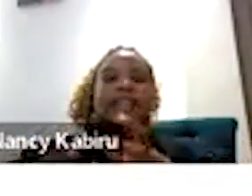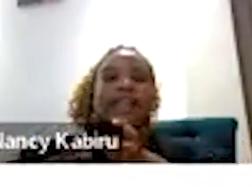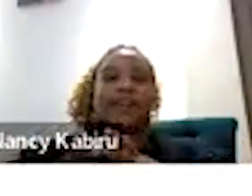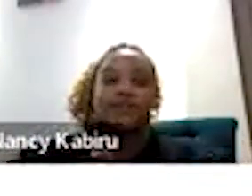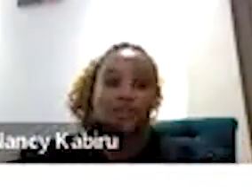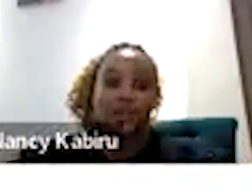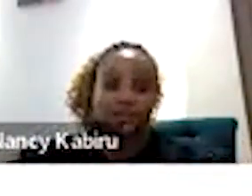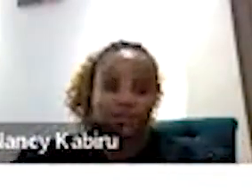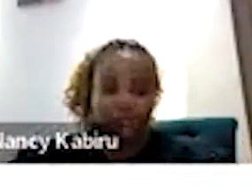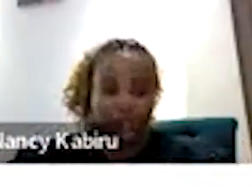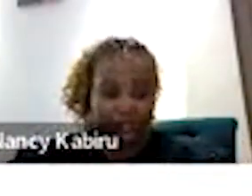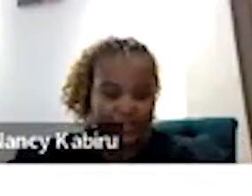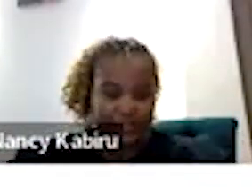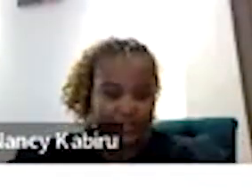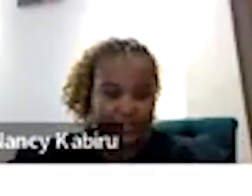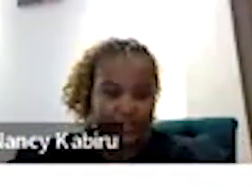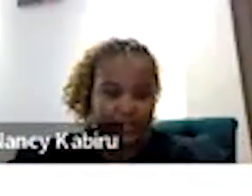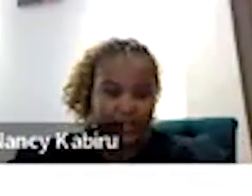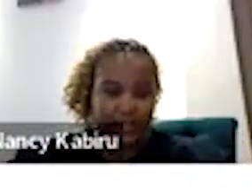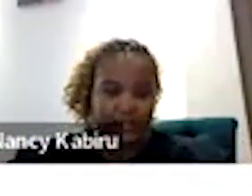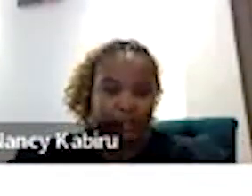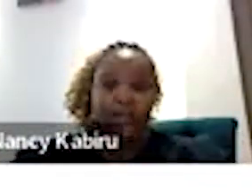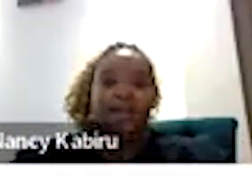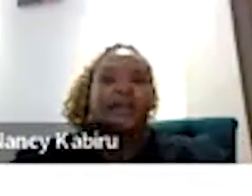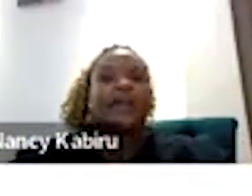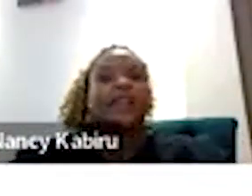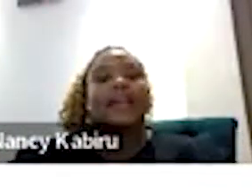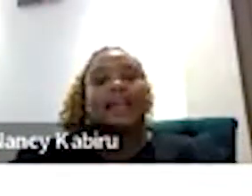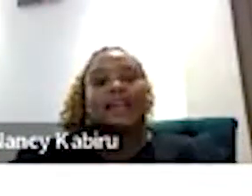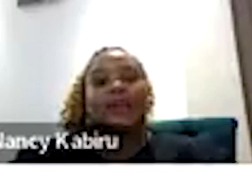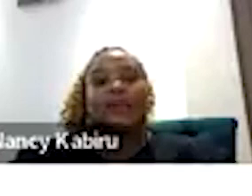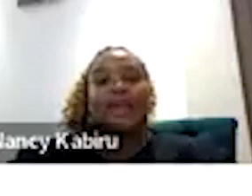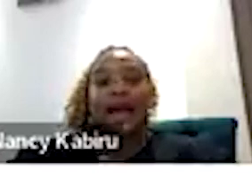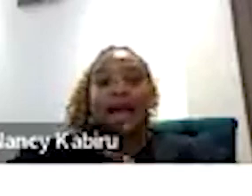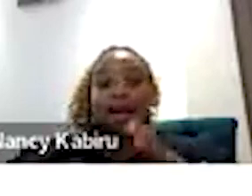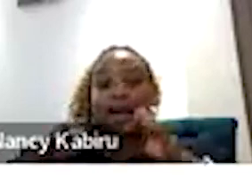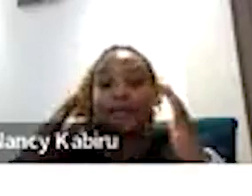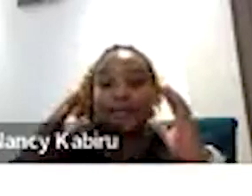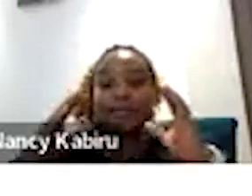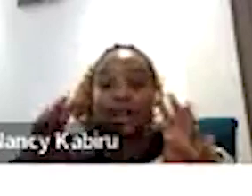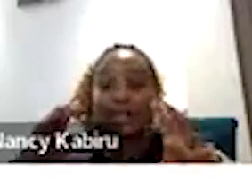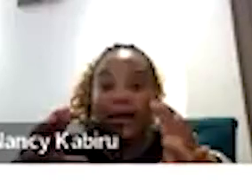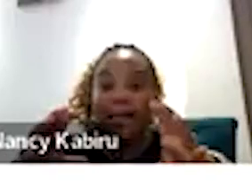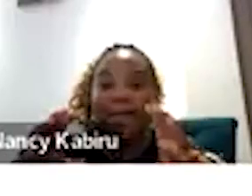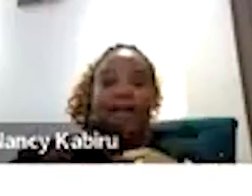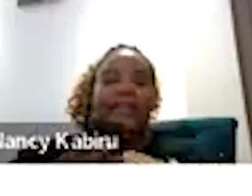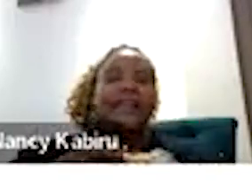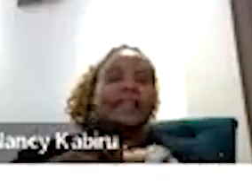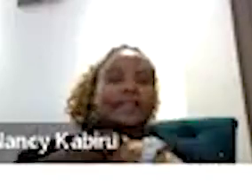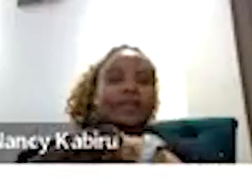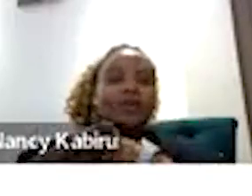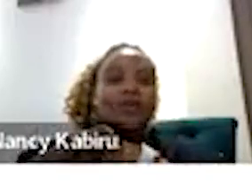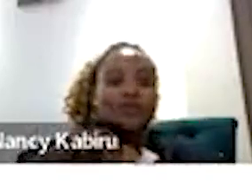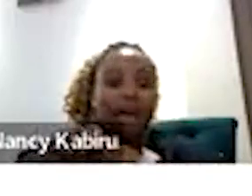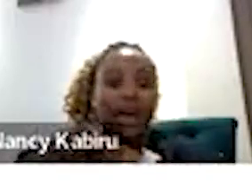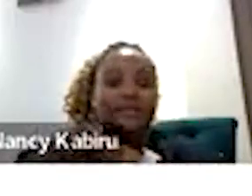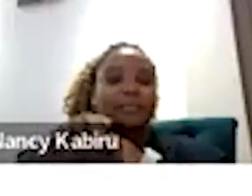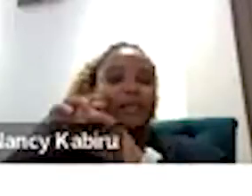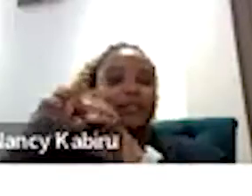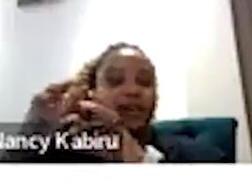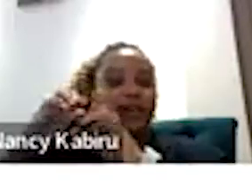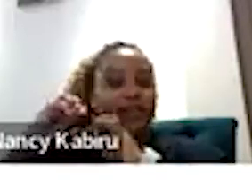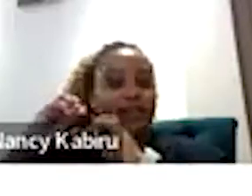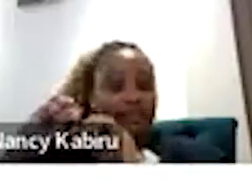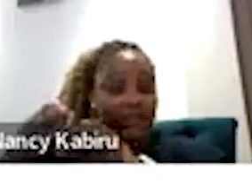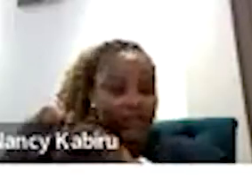and seeing that they are not going through distress, okay? Then we have a small number that